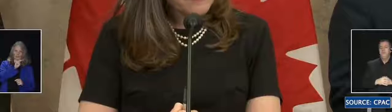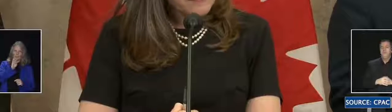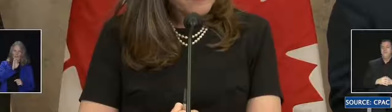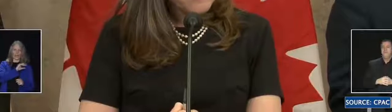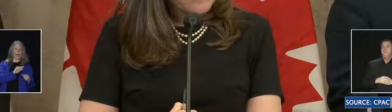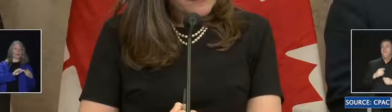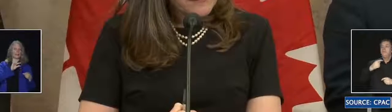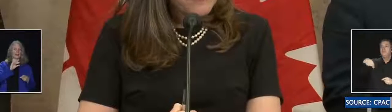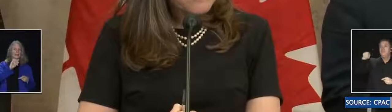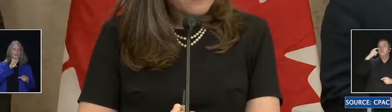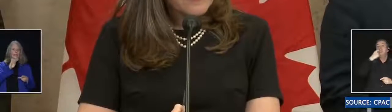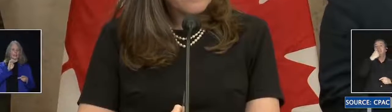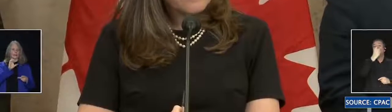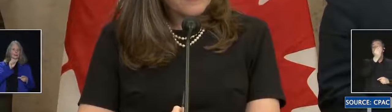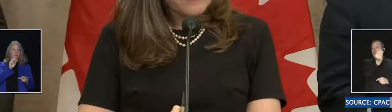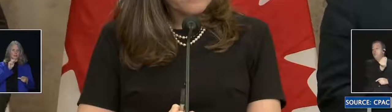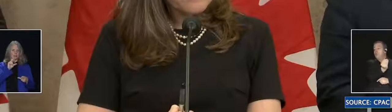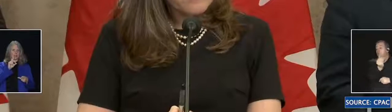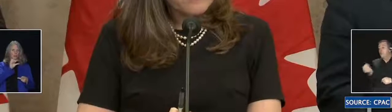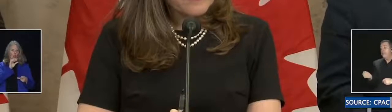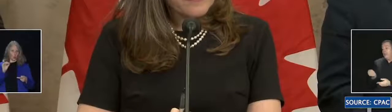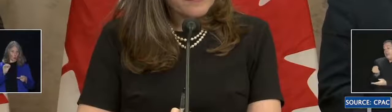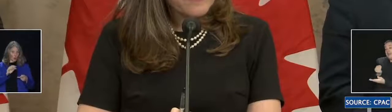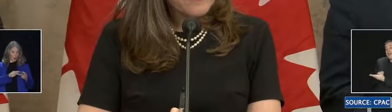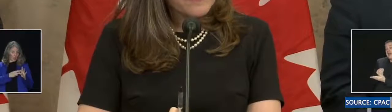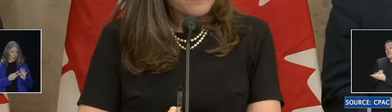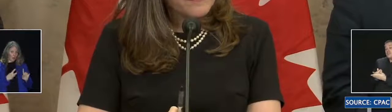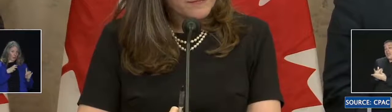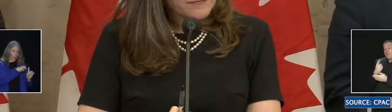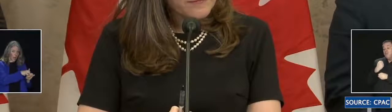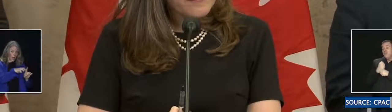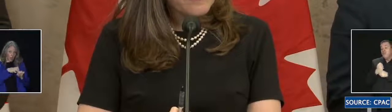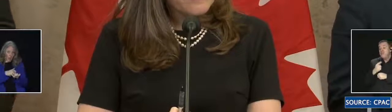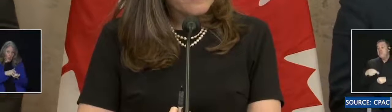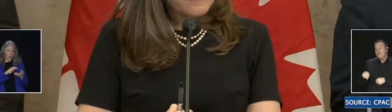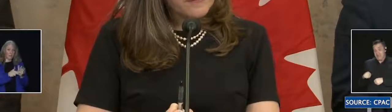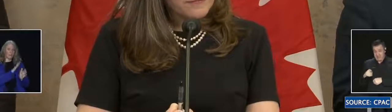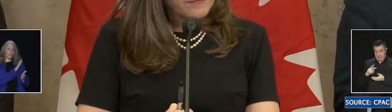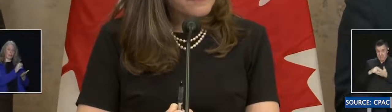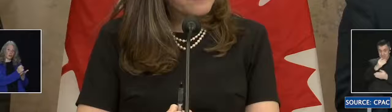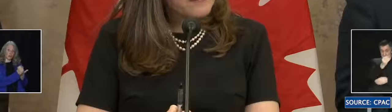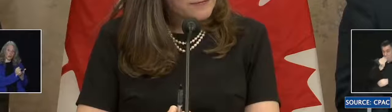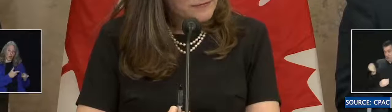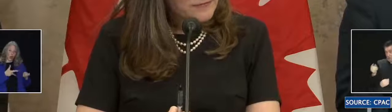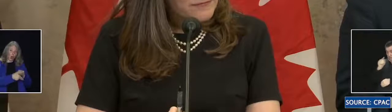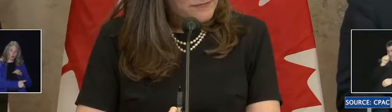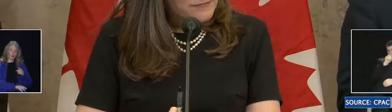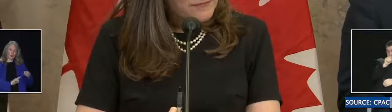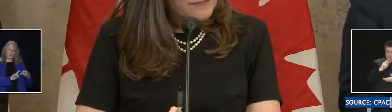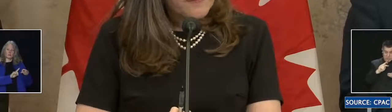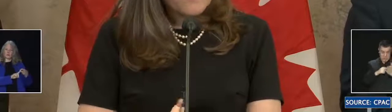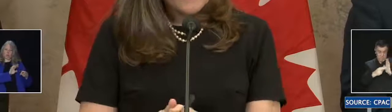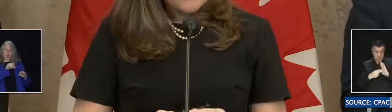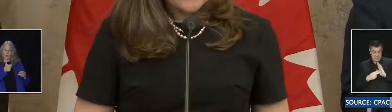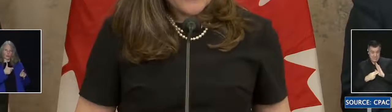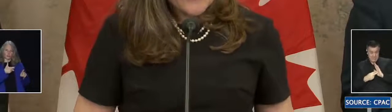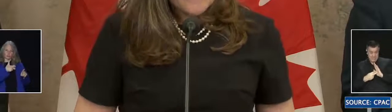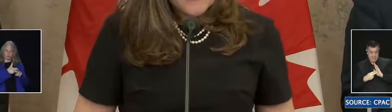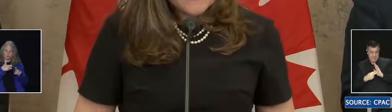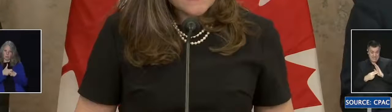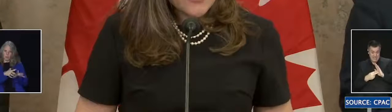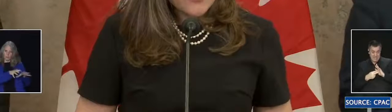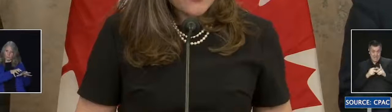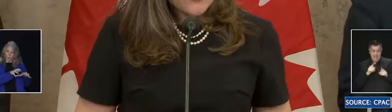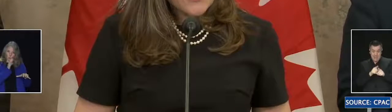considered designated people under the Emergencies Act, meaning that their credit cards could be cut and financial services are targeting them as well?